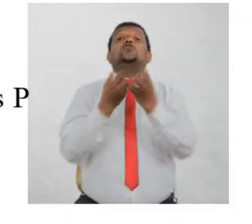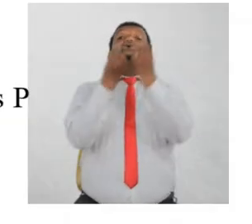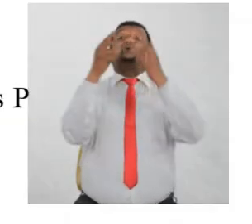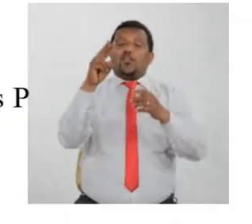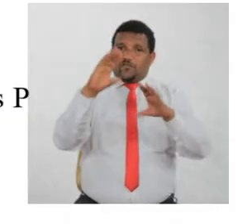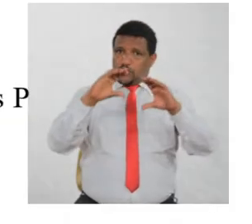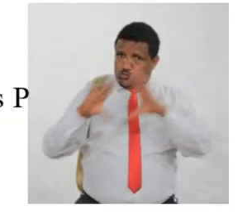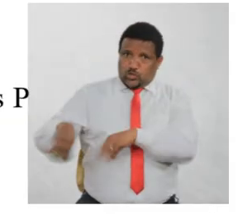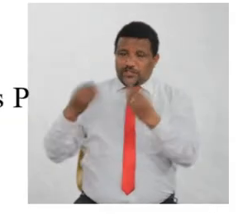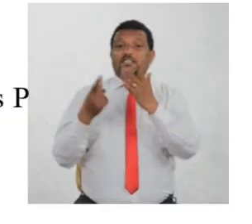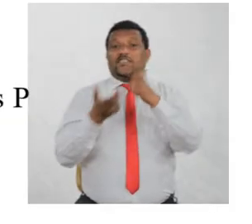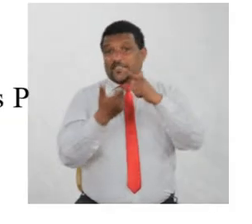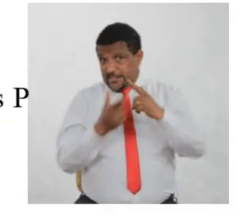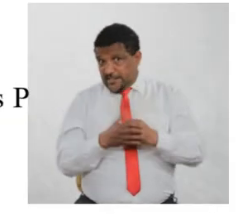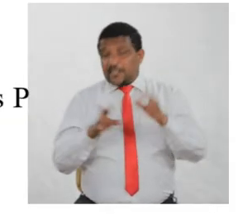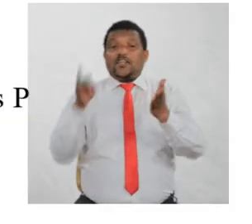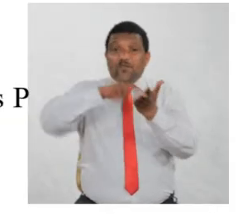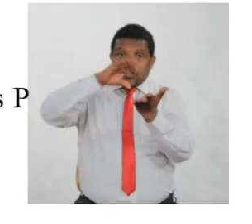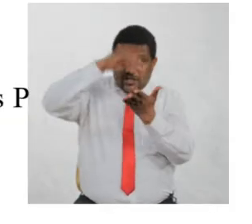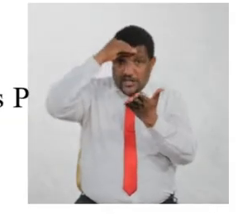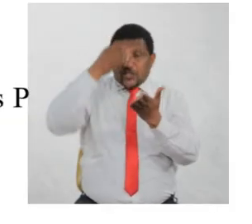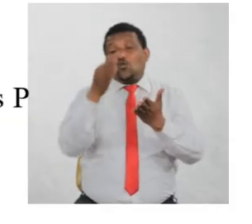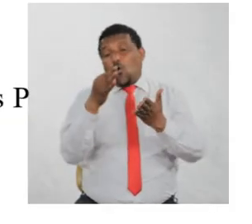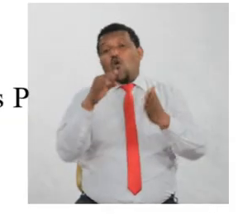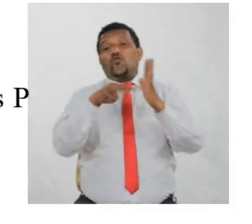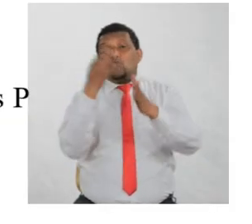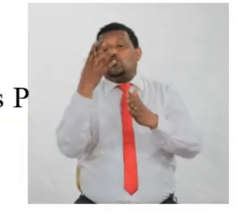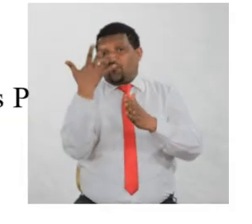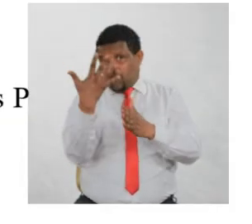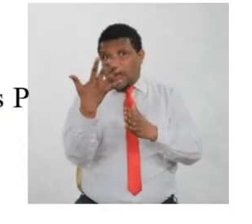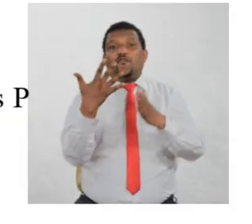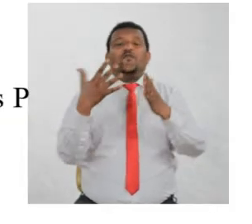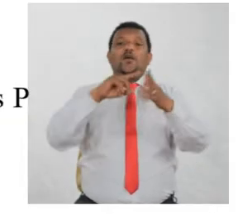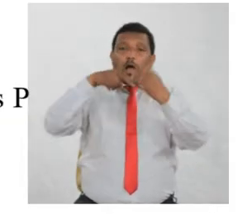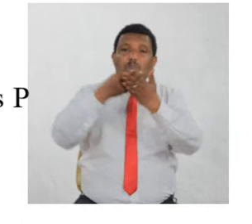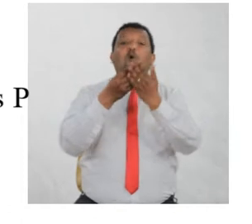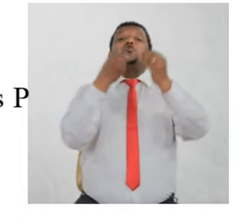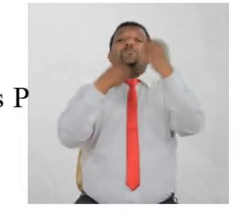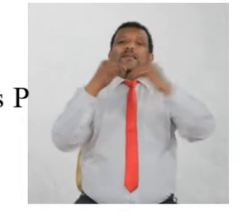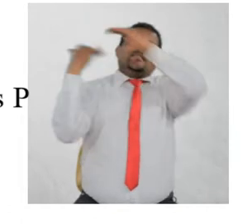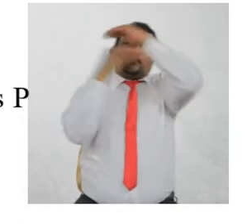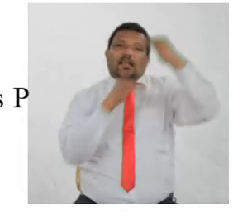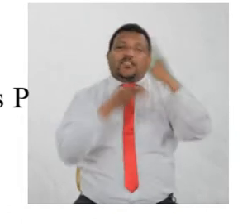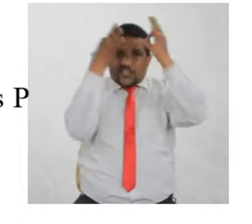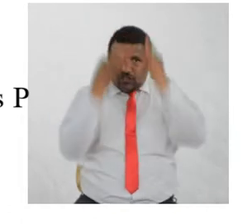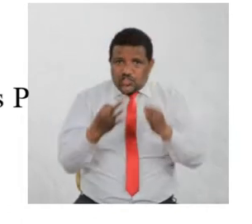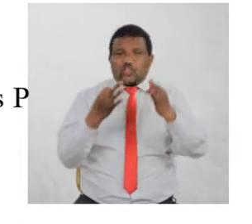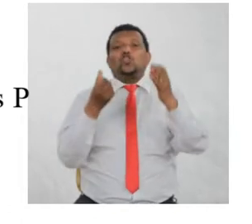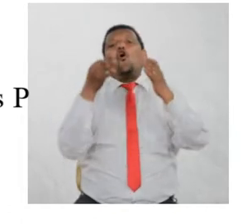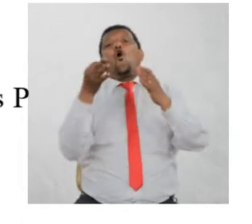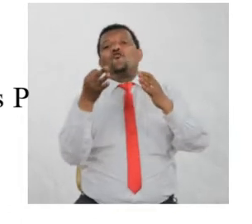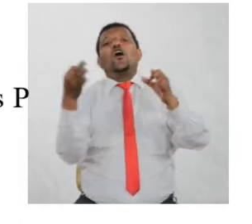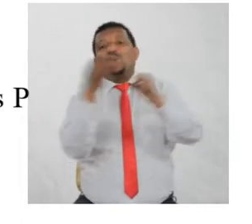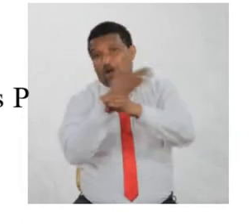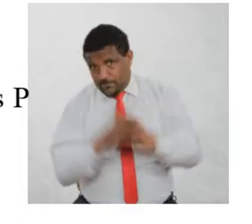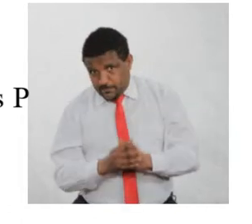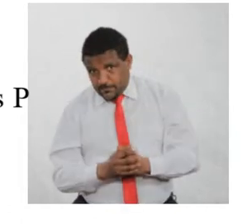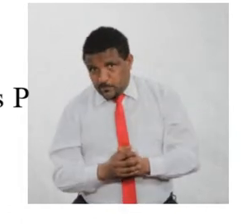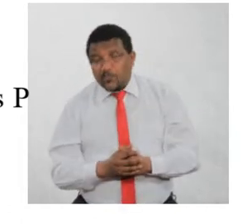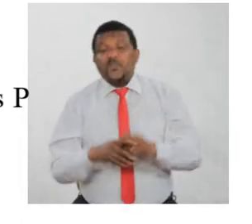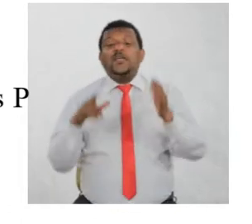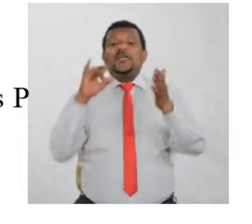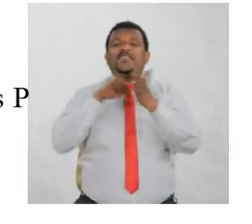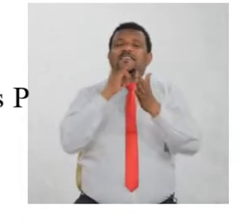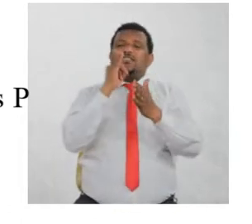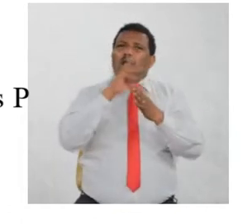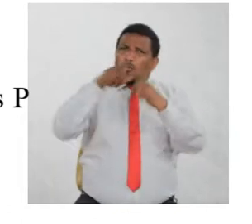is the second revision lesson of unit 5, which is about the market structures and the decision of a firm. And